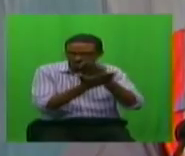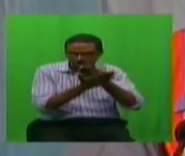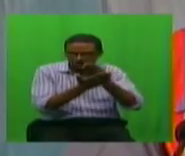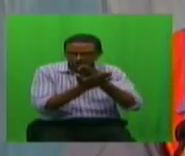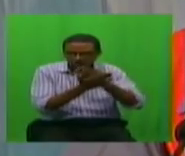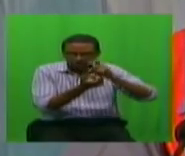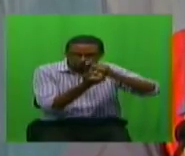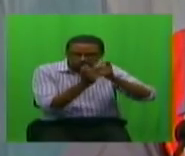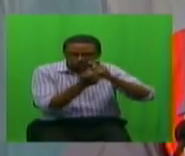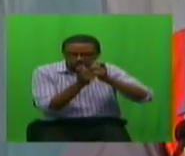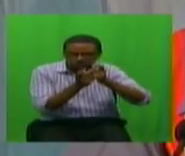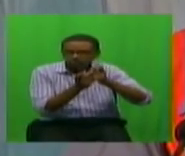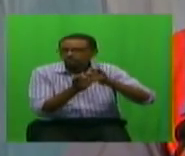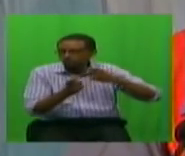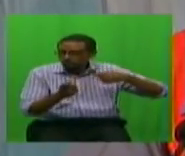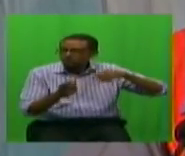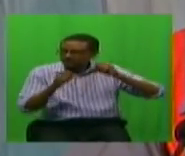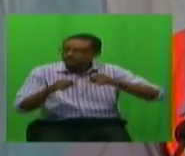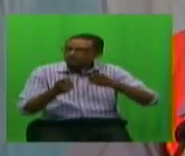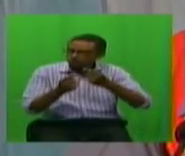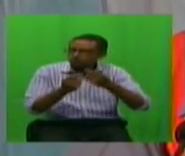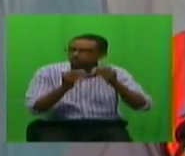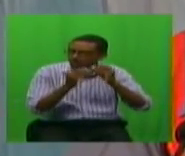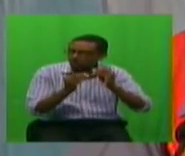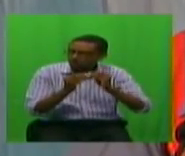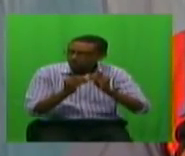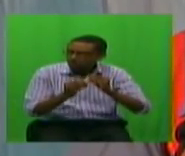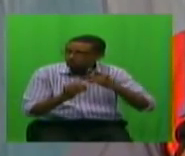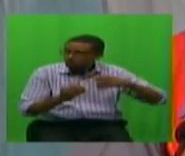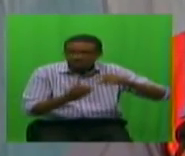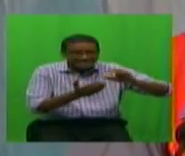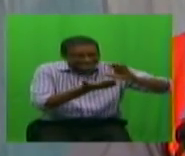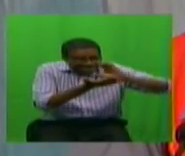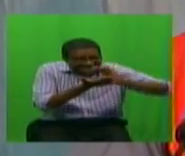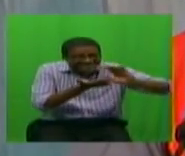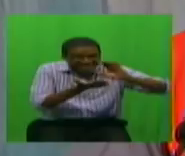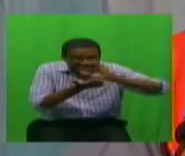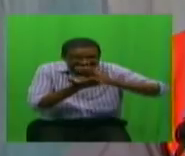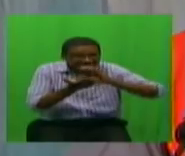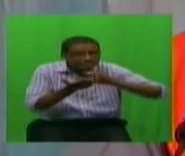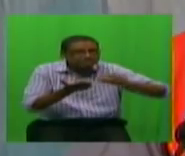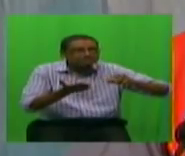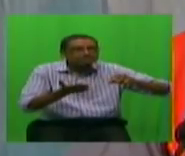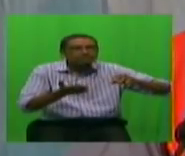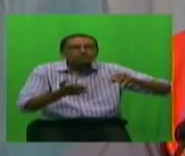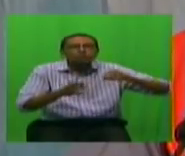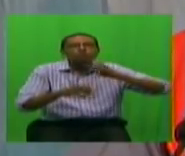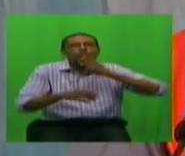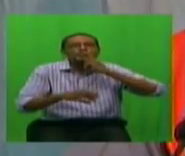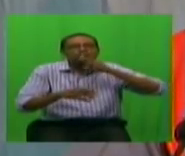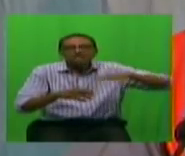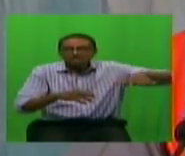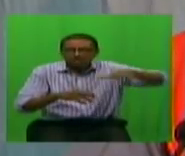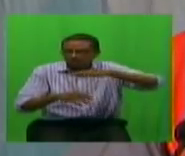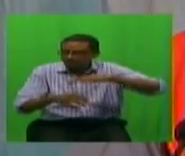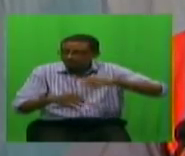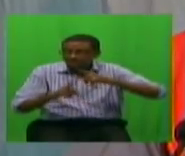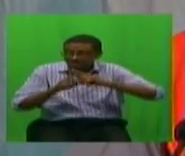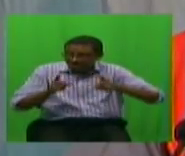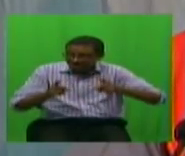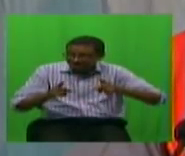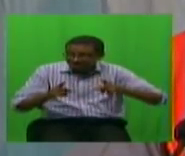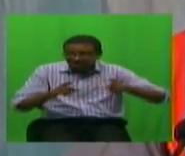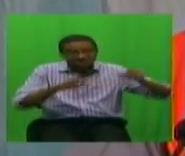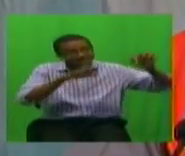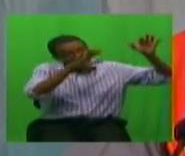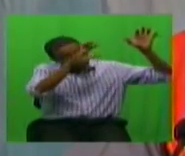more. So we would have cleaned a significant amount of water courses. However, flooding is not, we